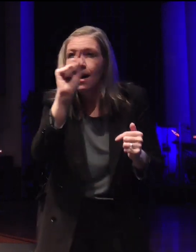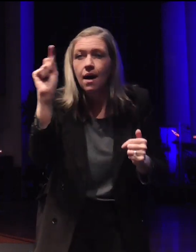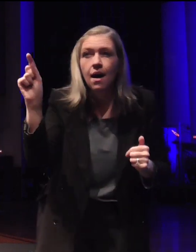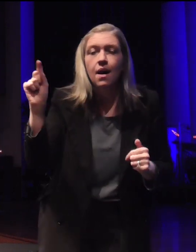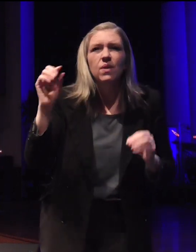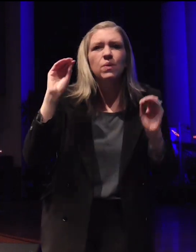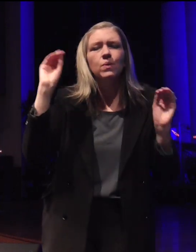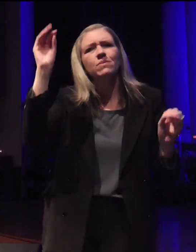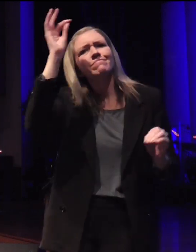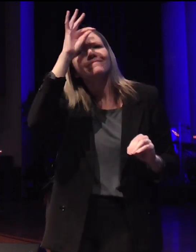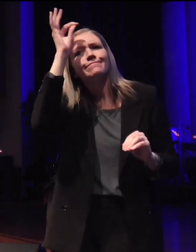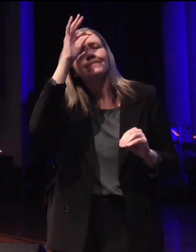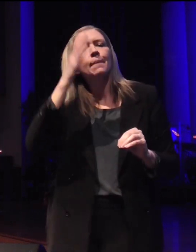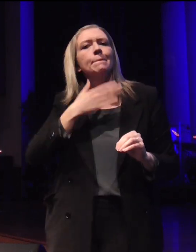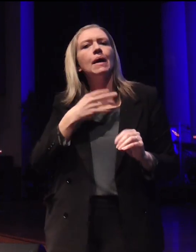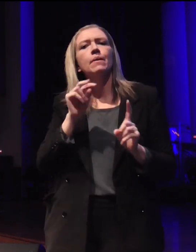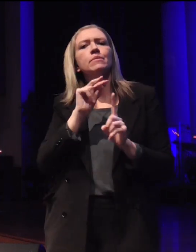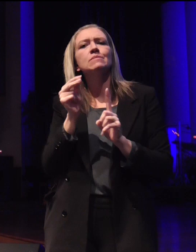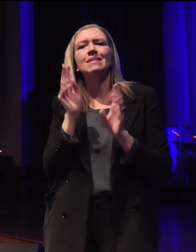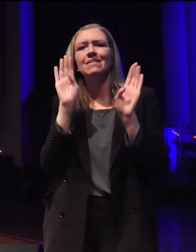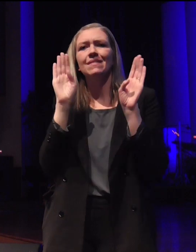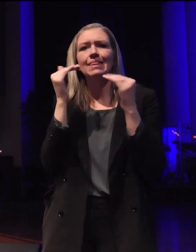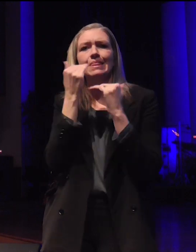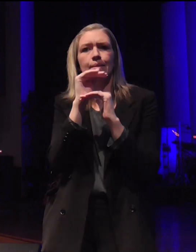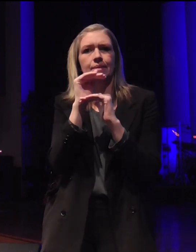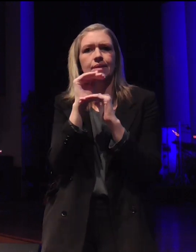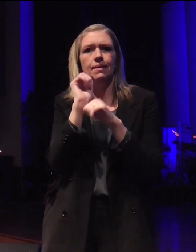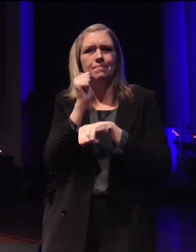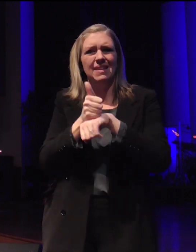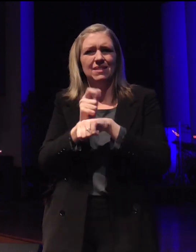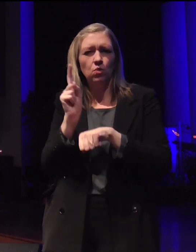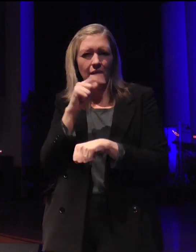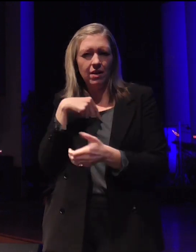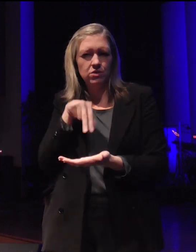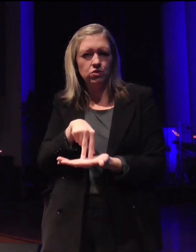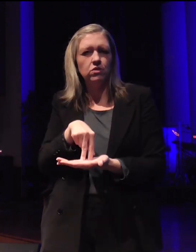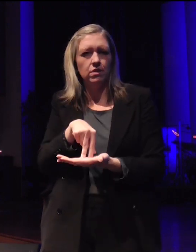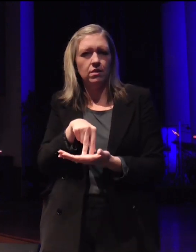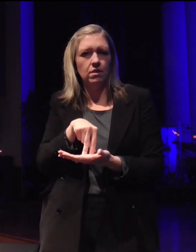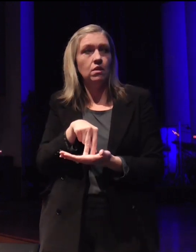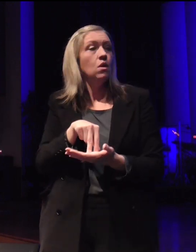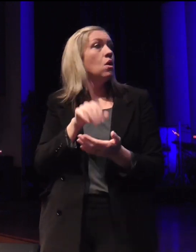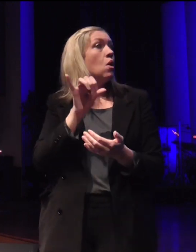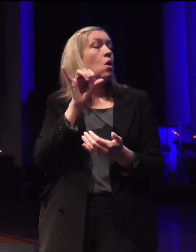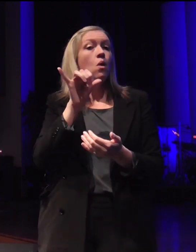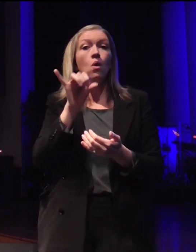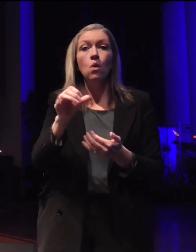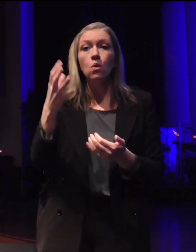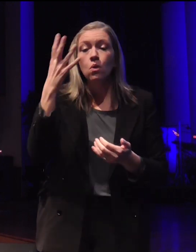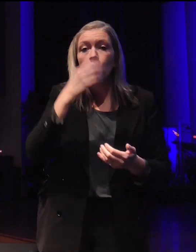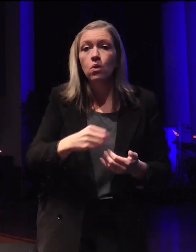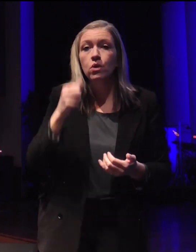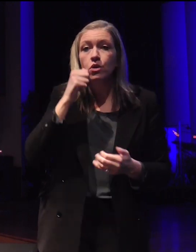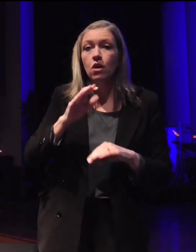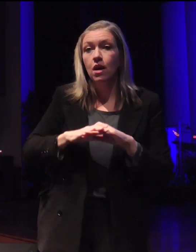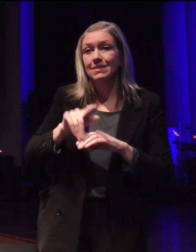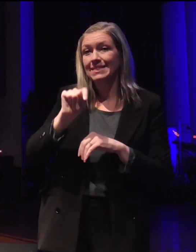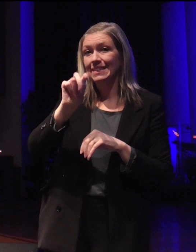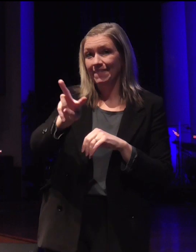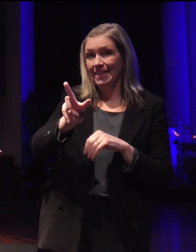had no clue. My perspective was limited based on where I was standing. And oh, there's a gorgeous girl in the